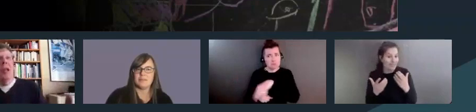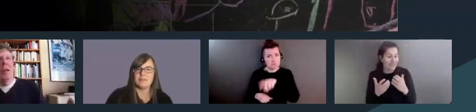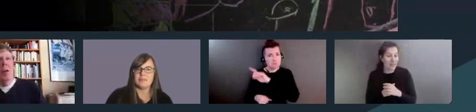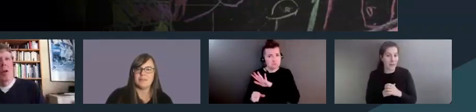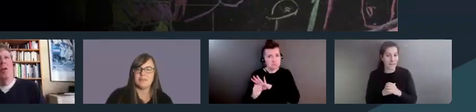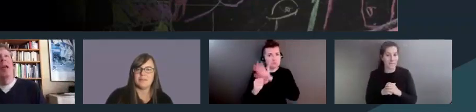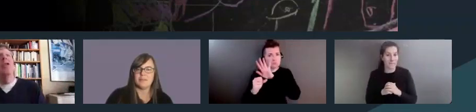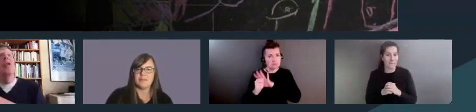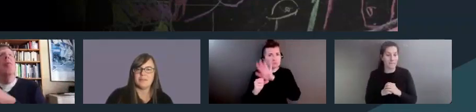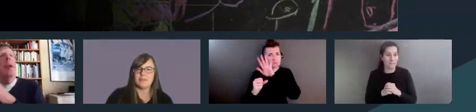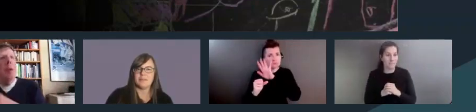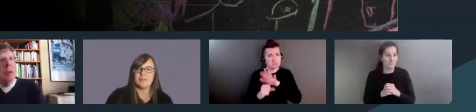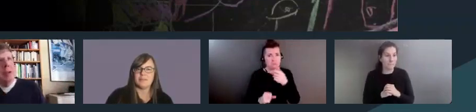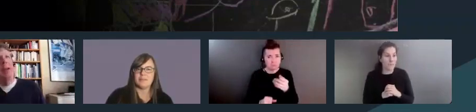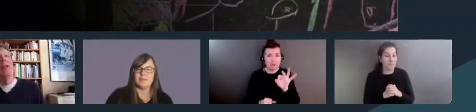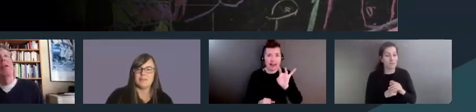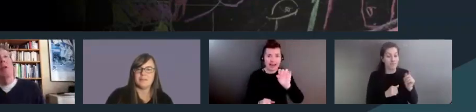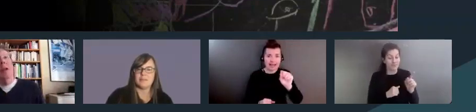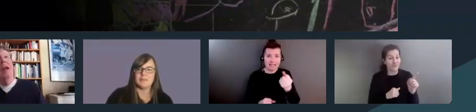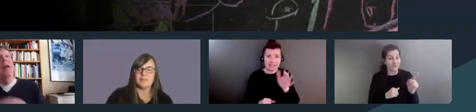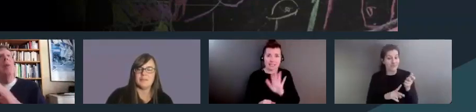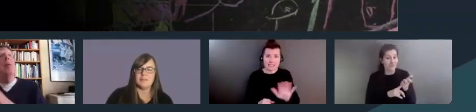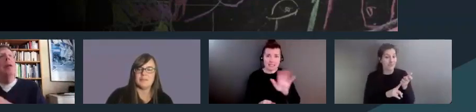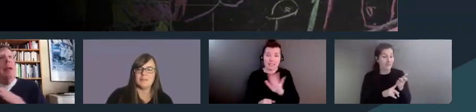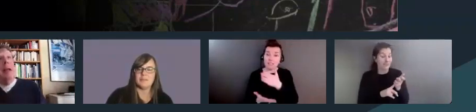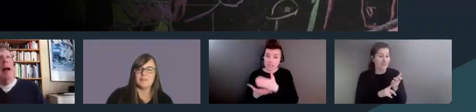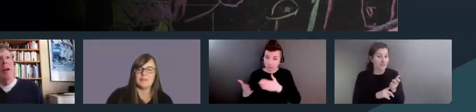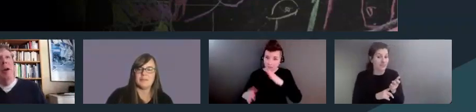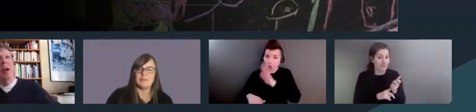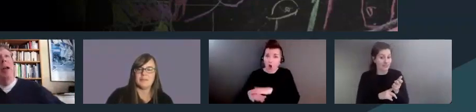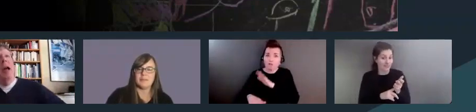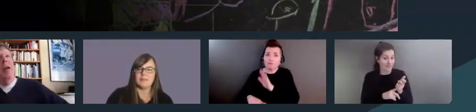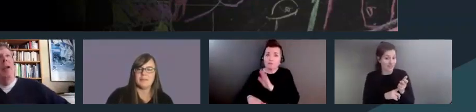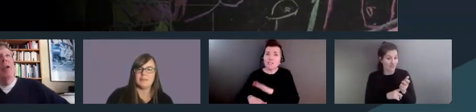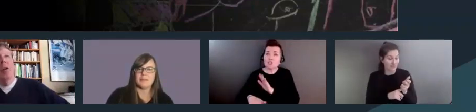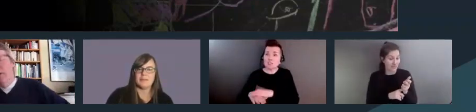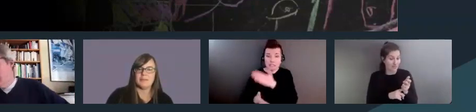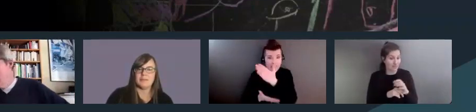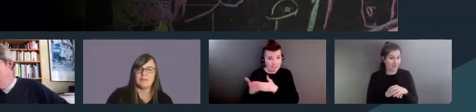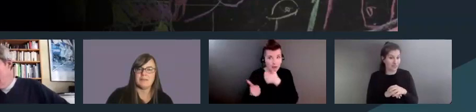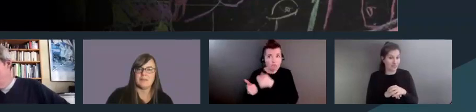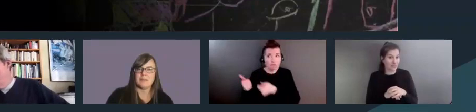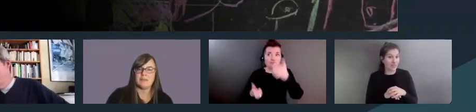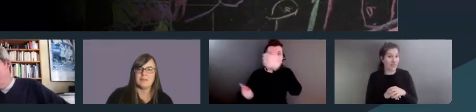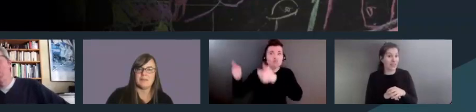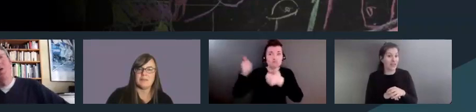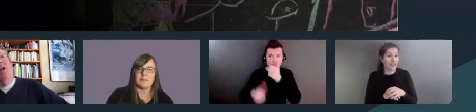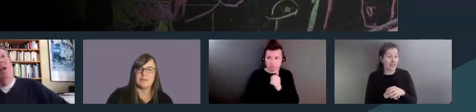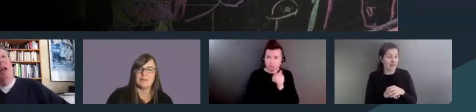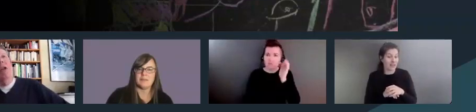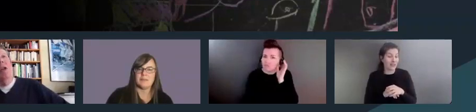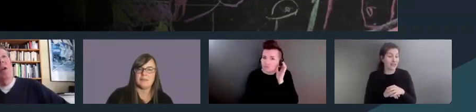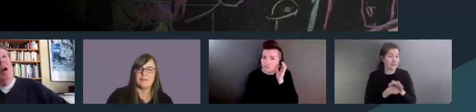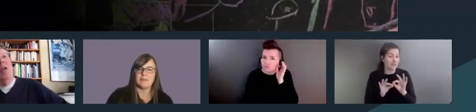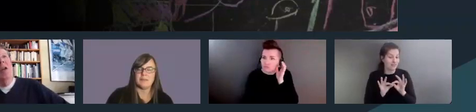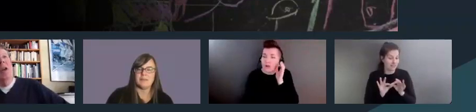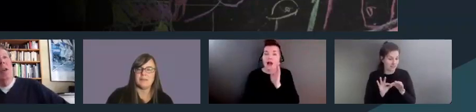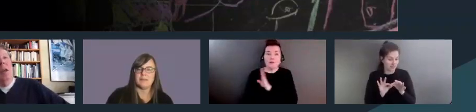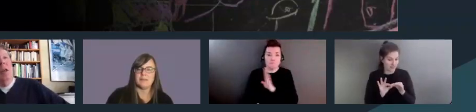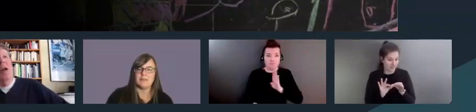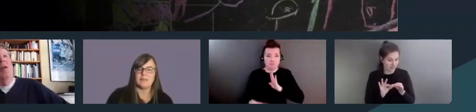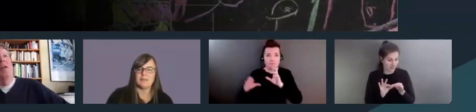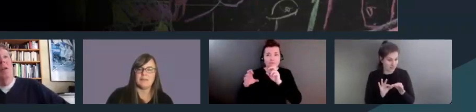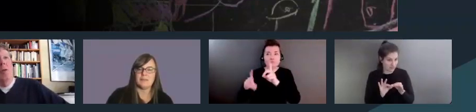was a consultation. People did listen to it. People did act on it, and it resulted in the creation of boards of education